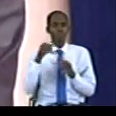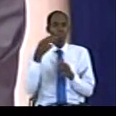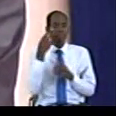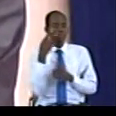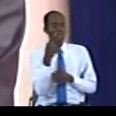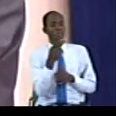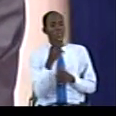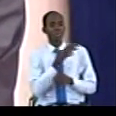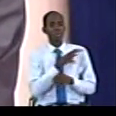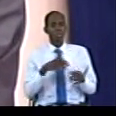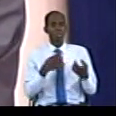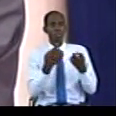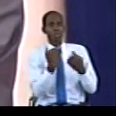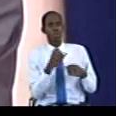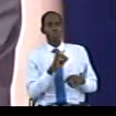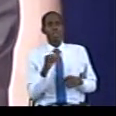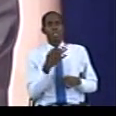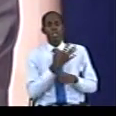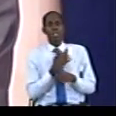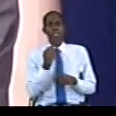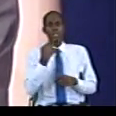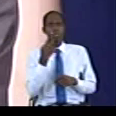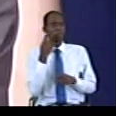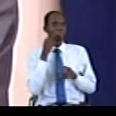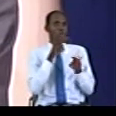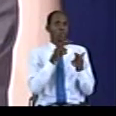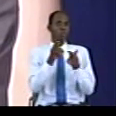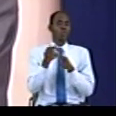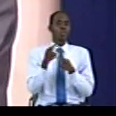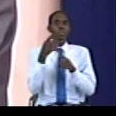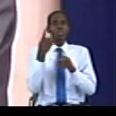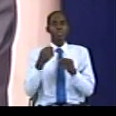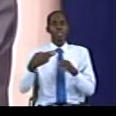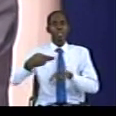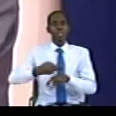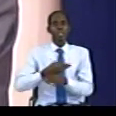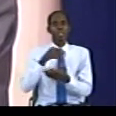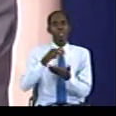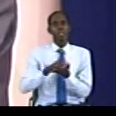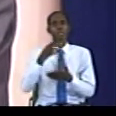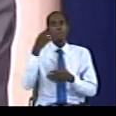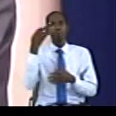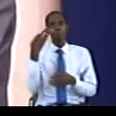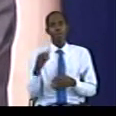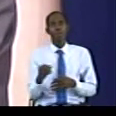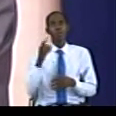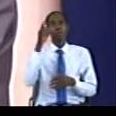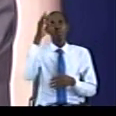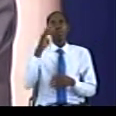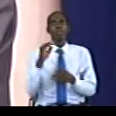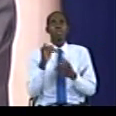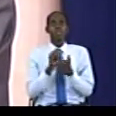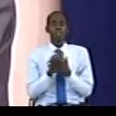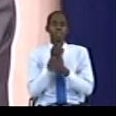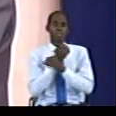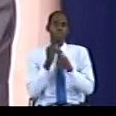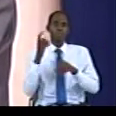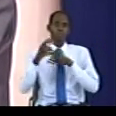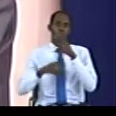of God. He pointed out Christ. He pointed out the Savior. He pointed out the Redeemer. You will do the same